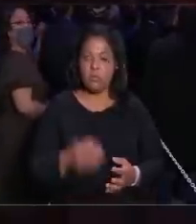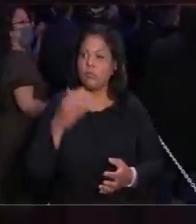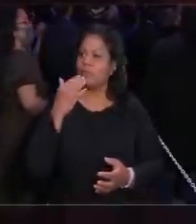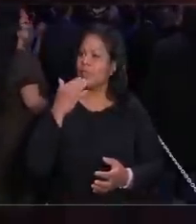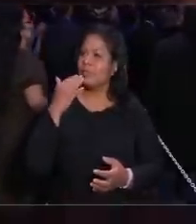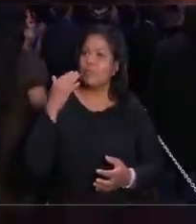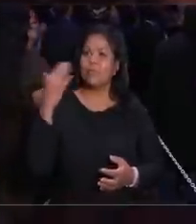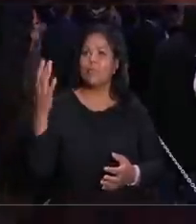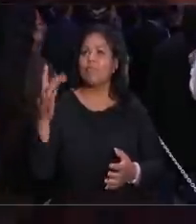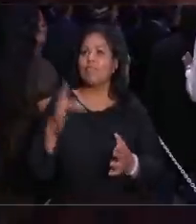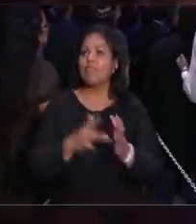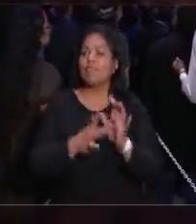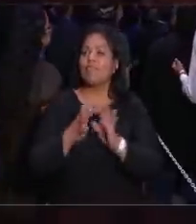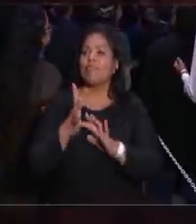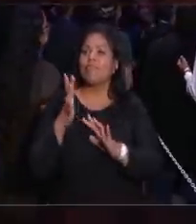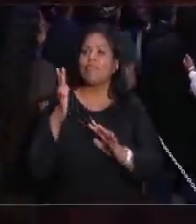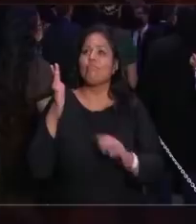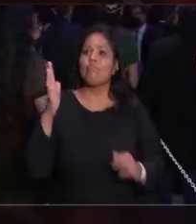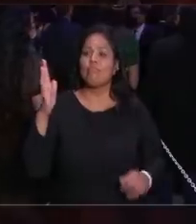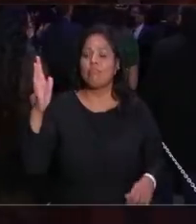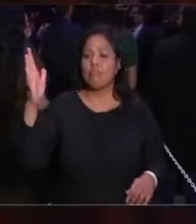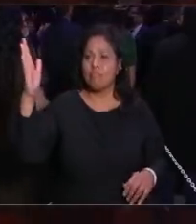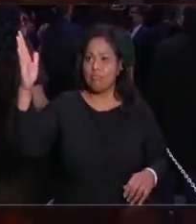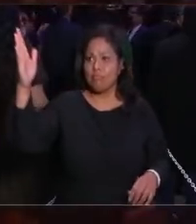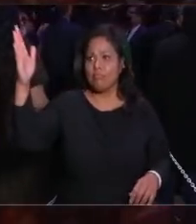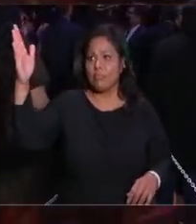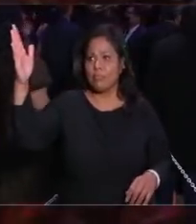Thank you, Jesus.